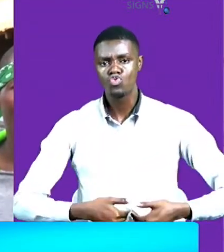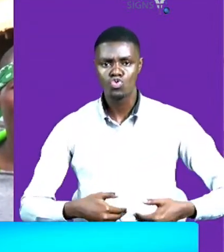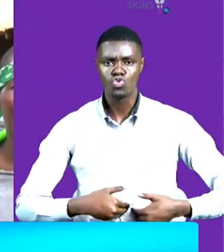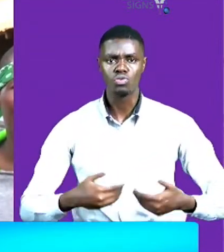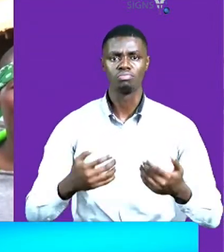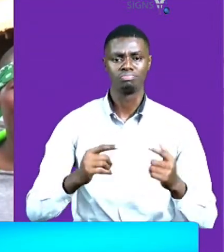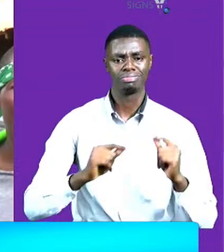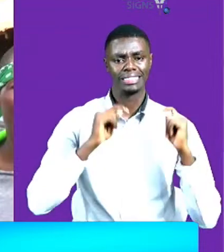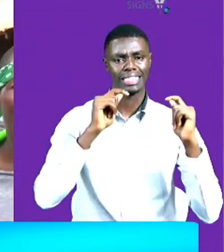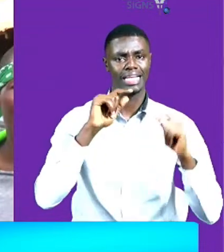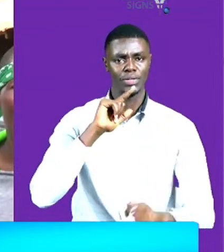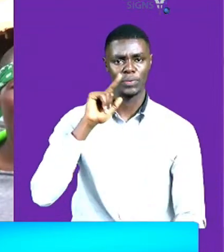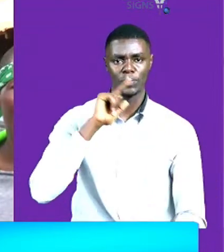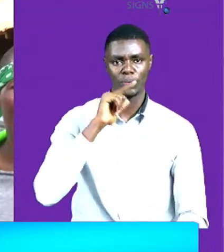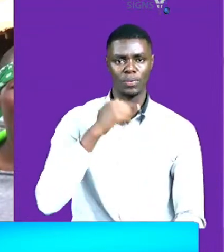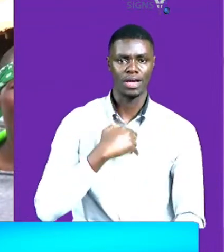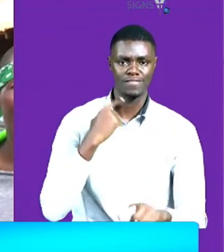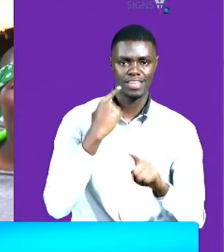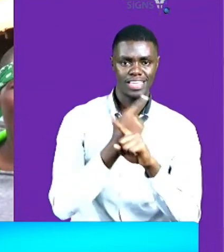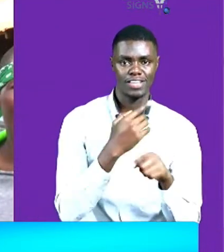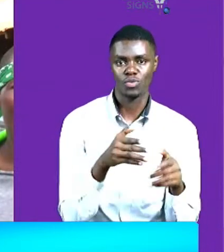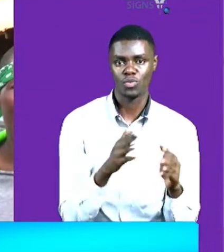gifted in many ways.